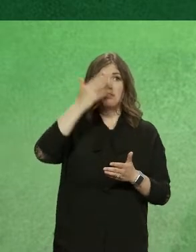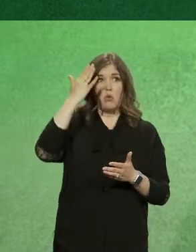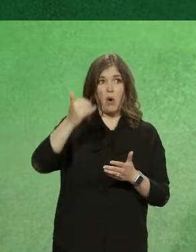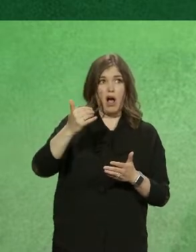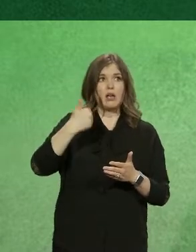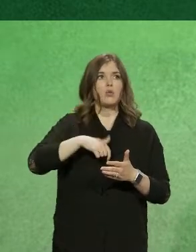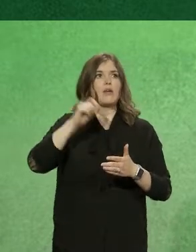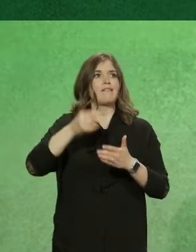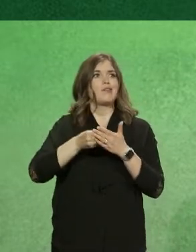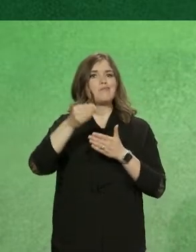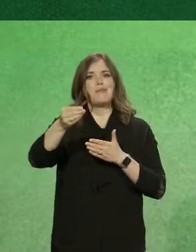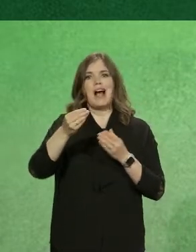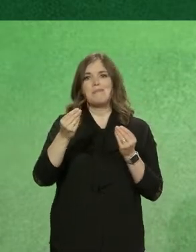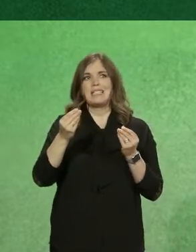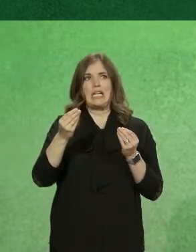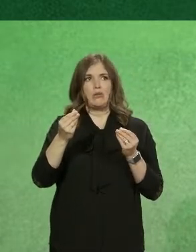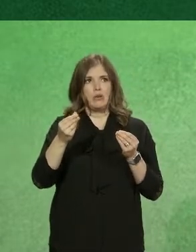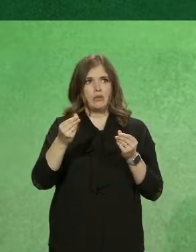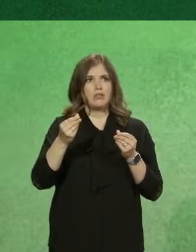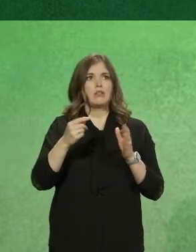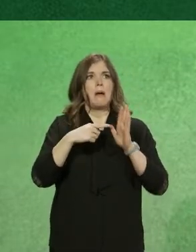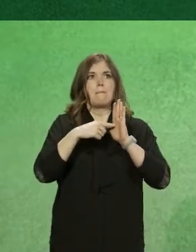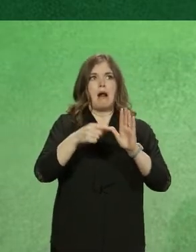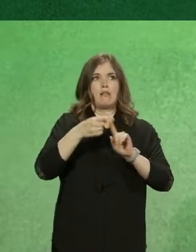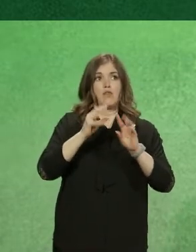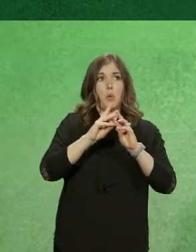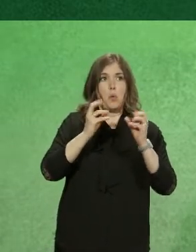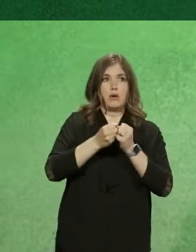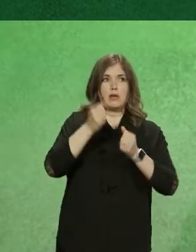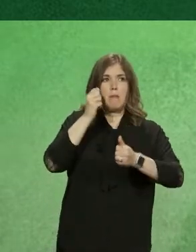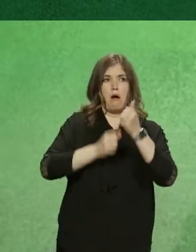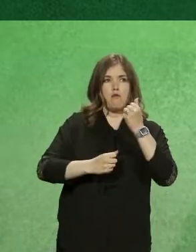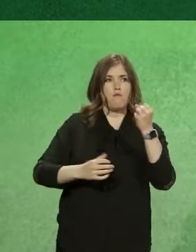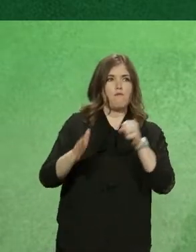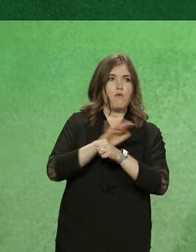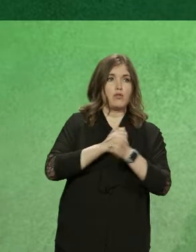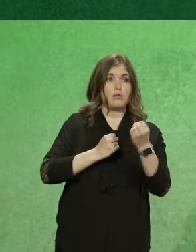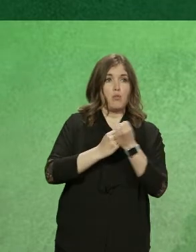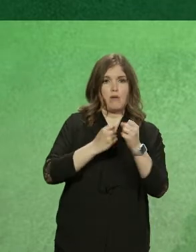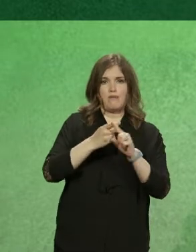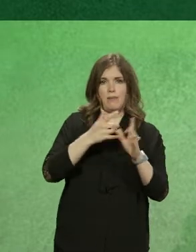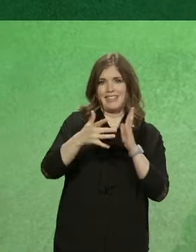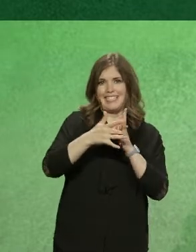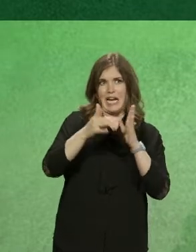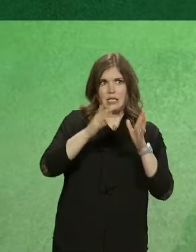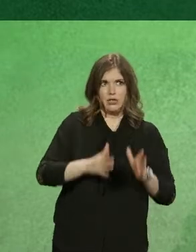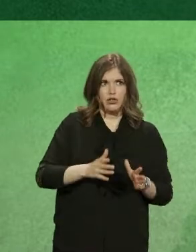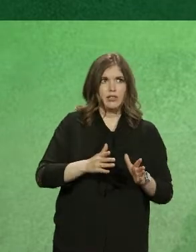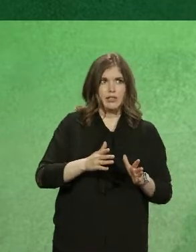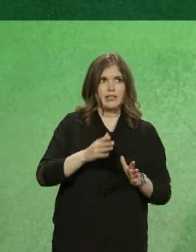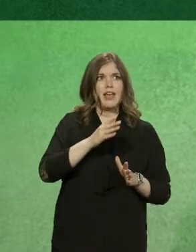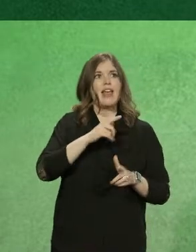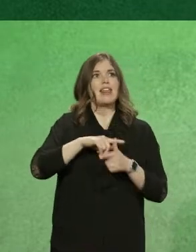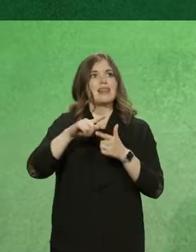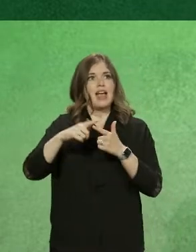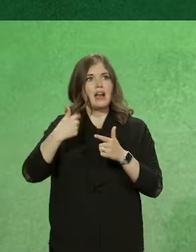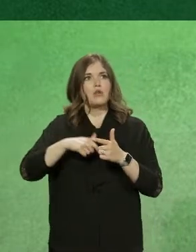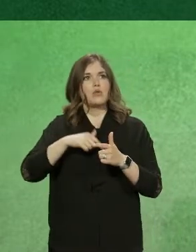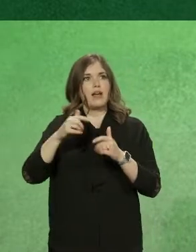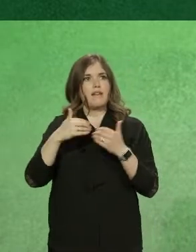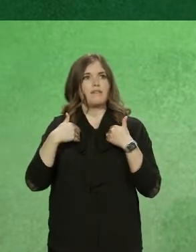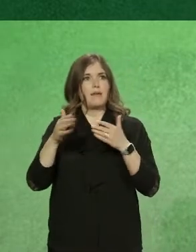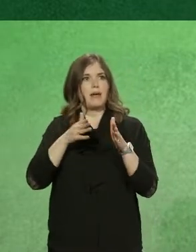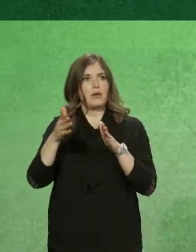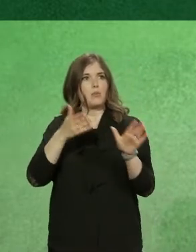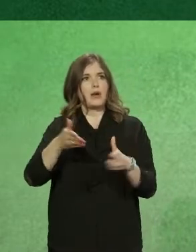the workshop, under full support of the technician. And then we are going to develop a fully standardized prototype of the Musana